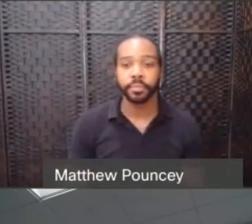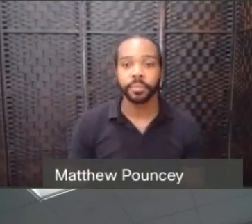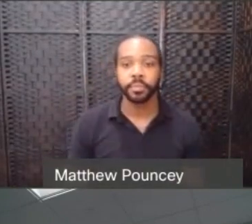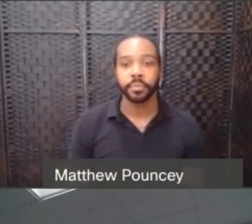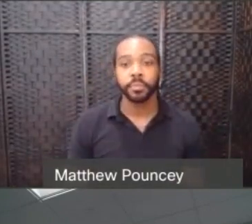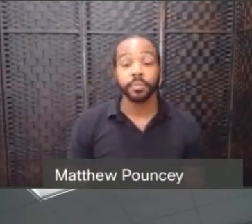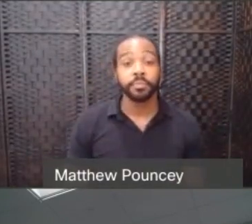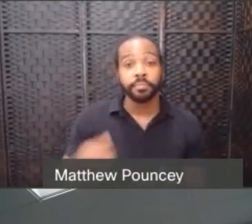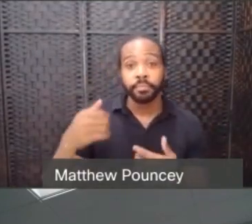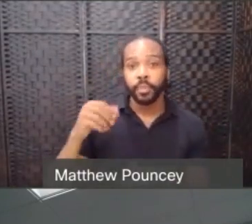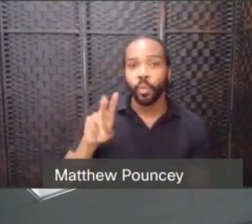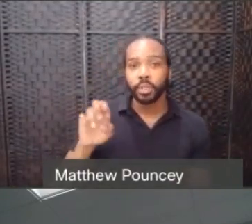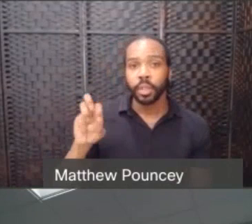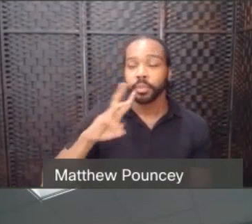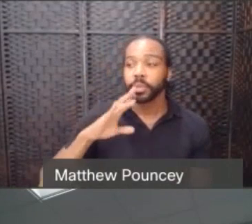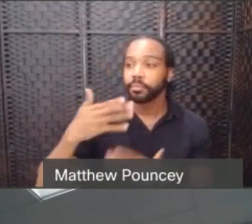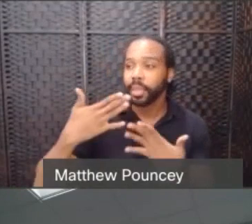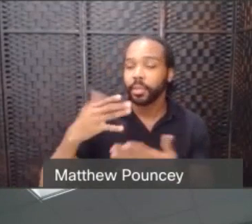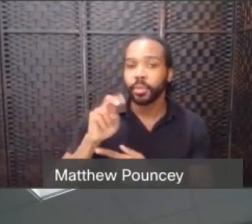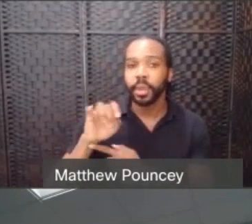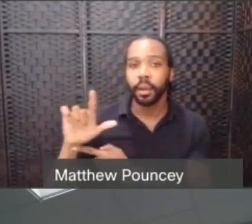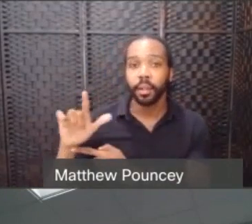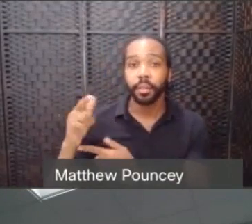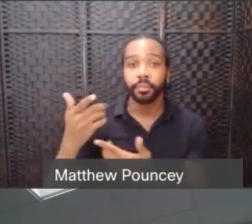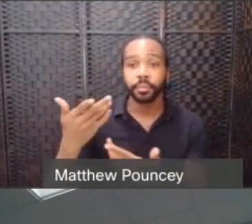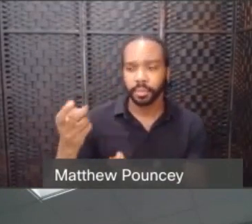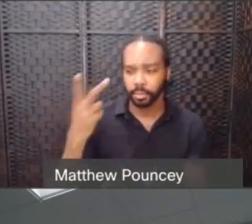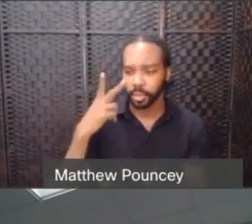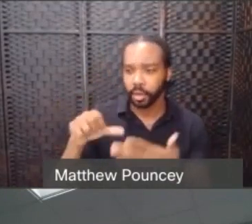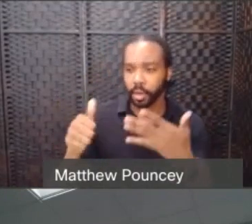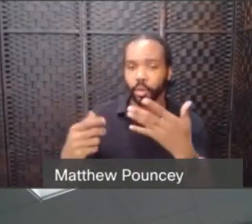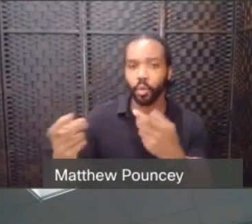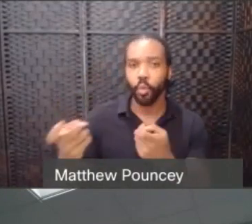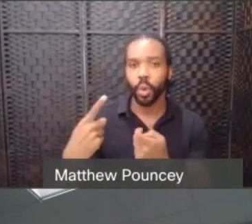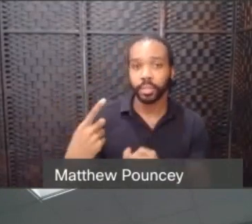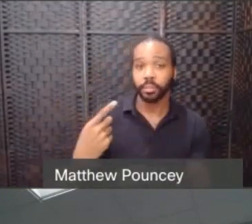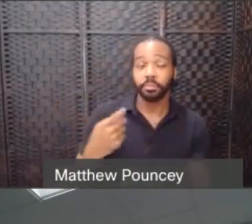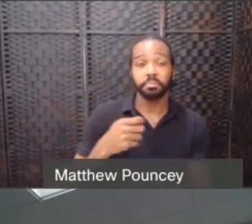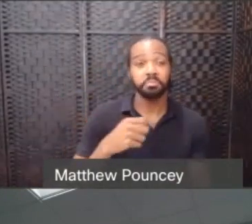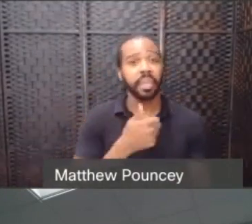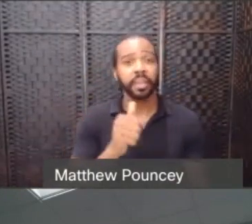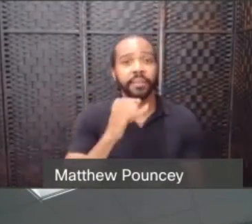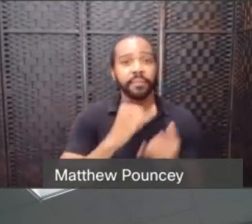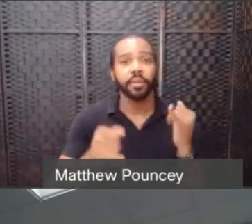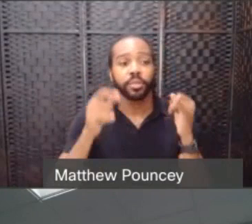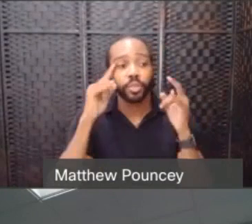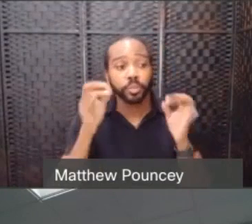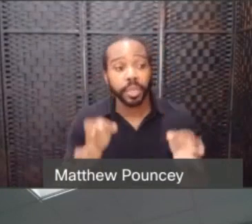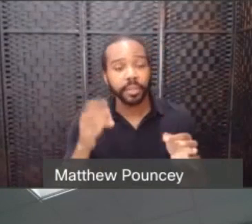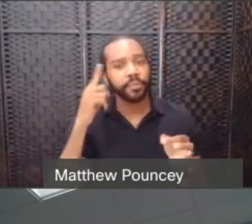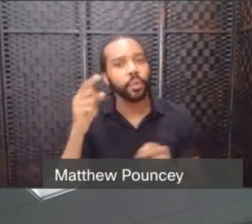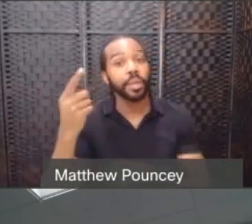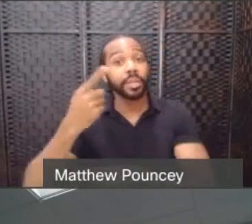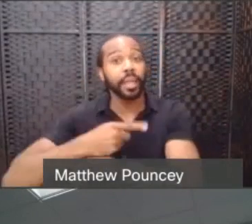Thanks, Dara. We have a question. Has there been any final determination that day providers are